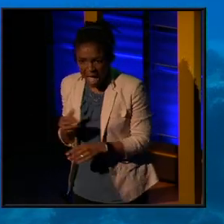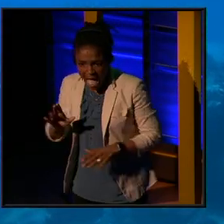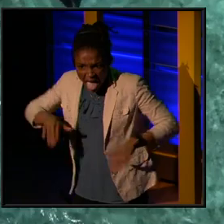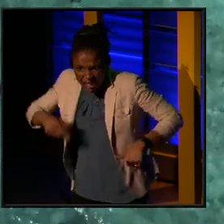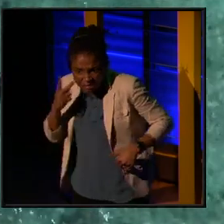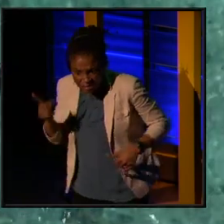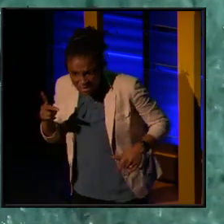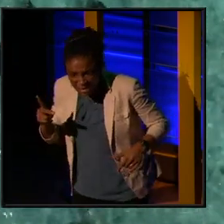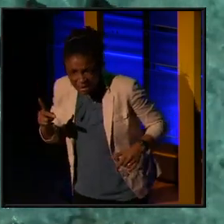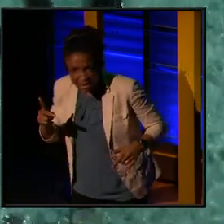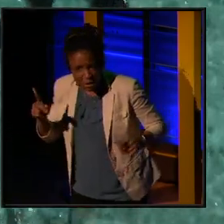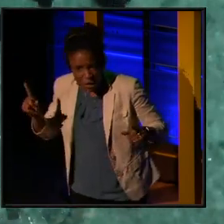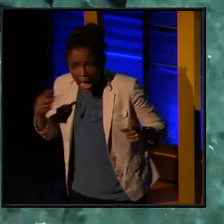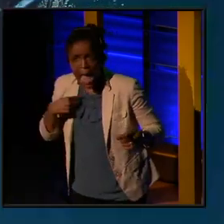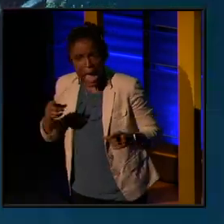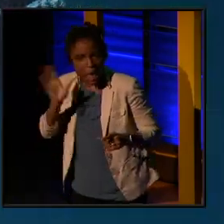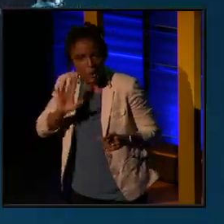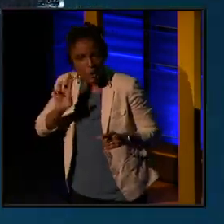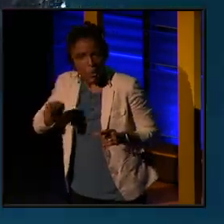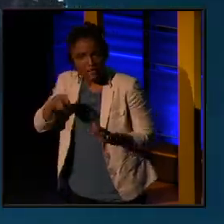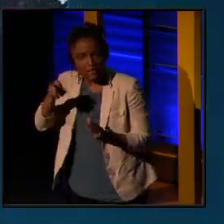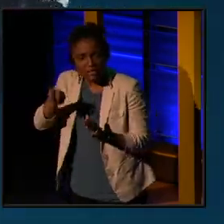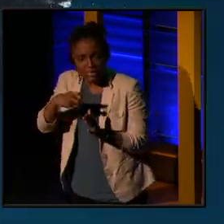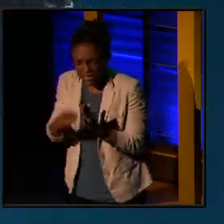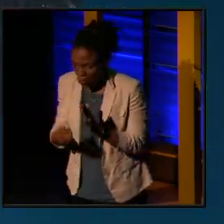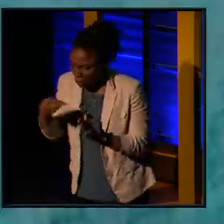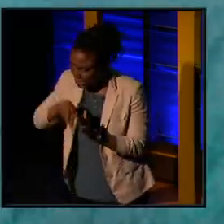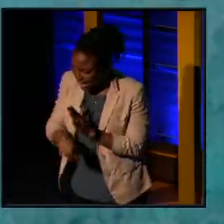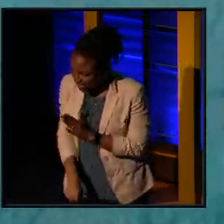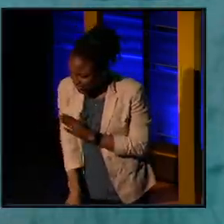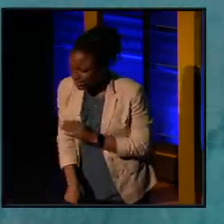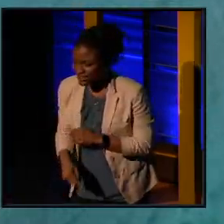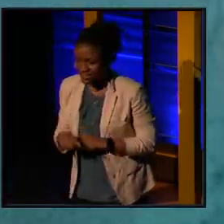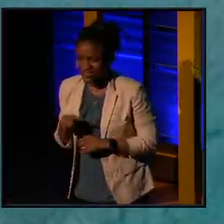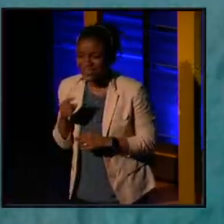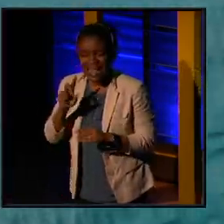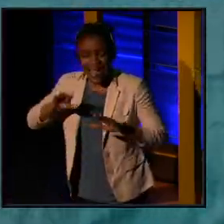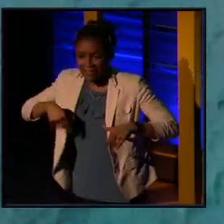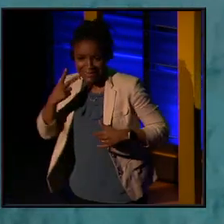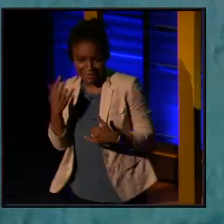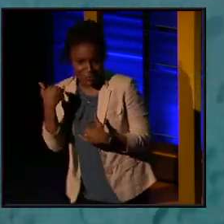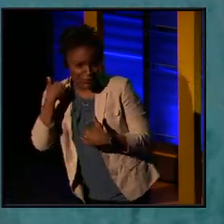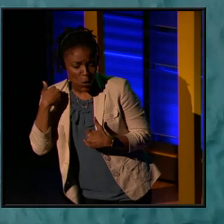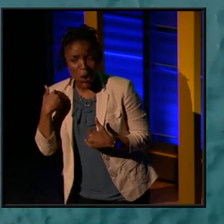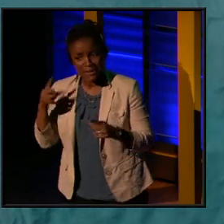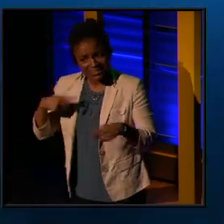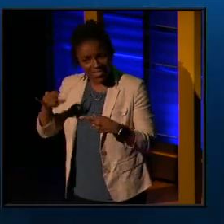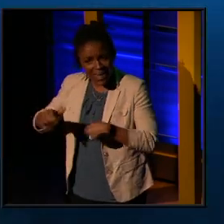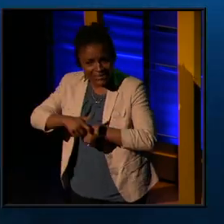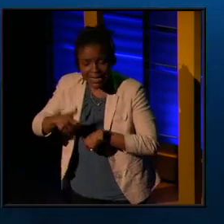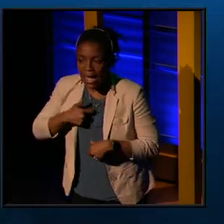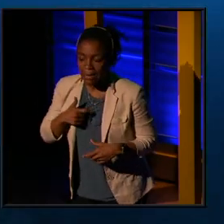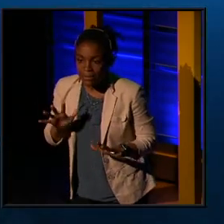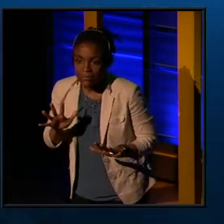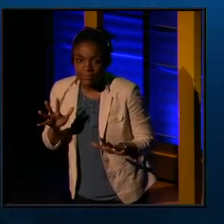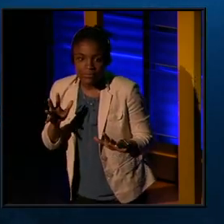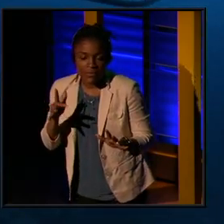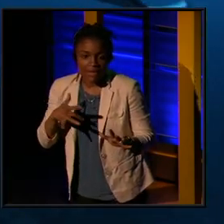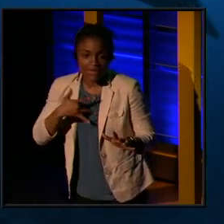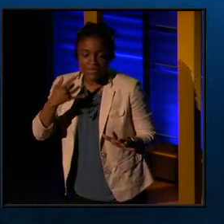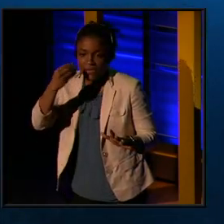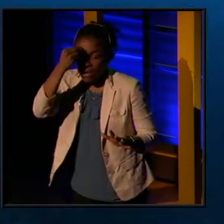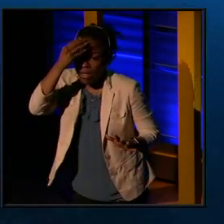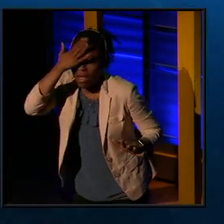like it before. And ever since then, mantas have captivated me like no other